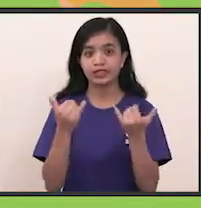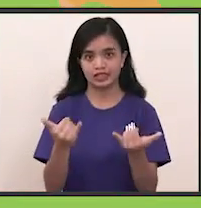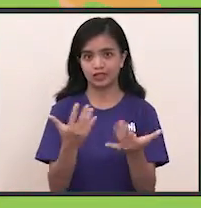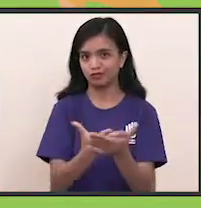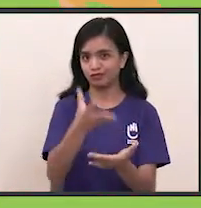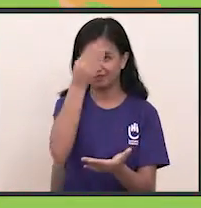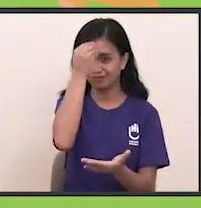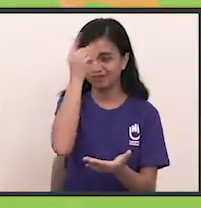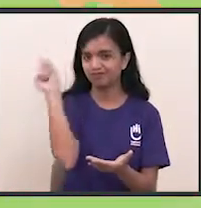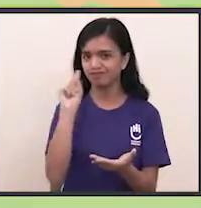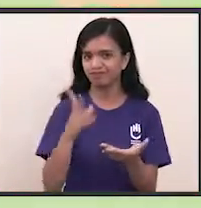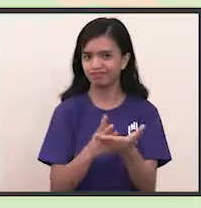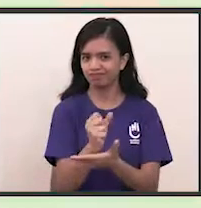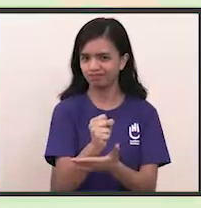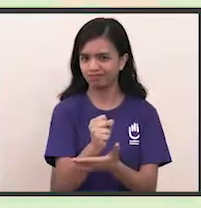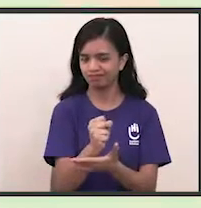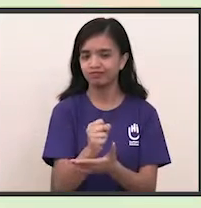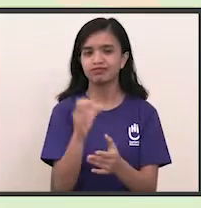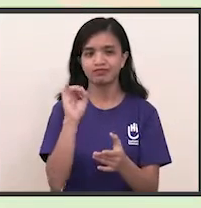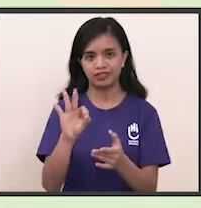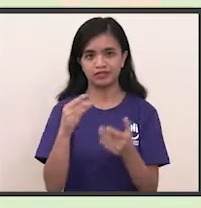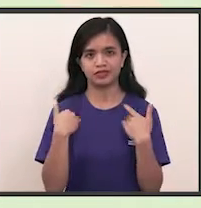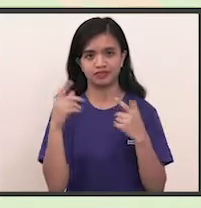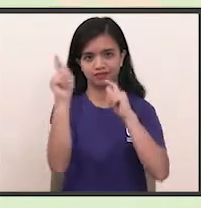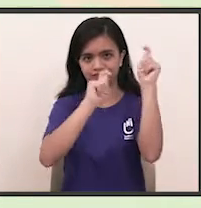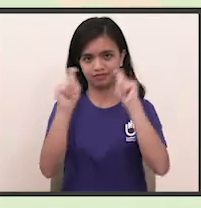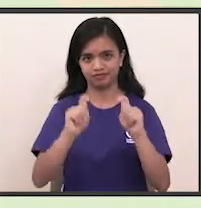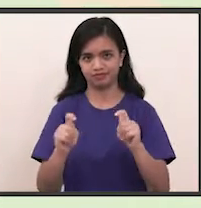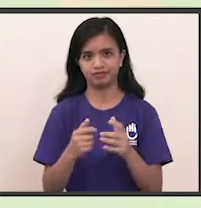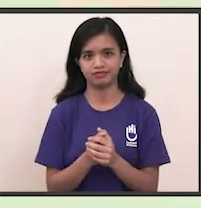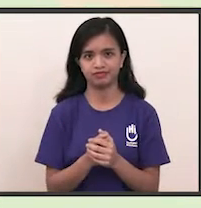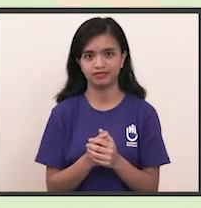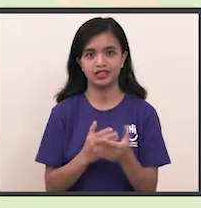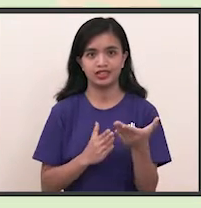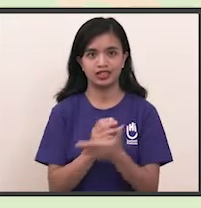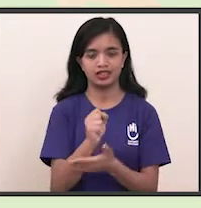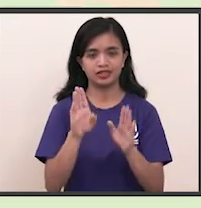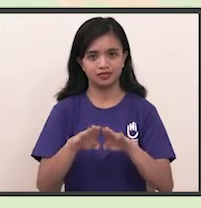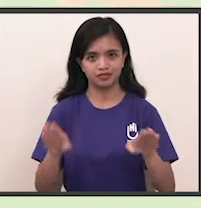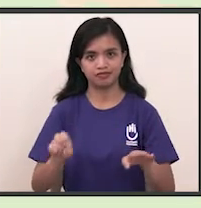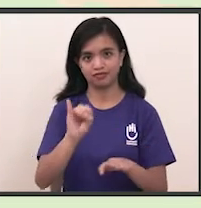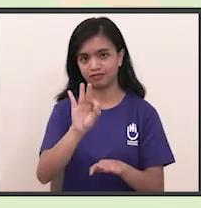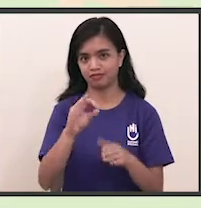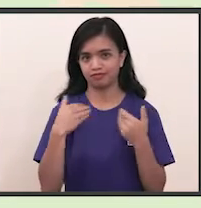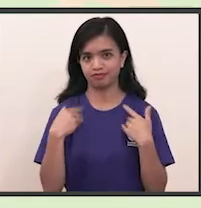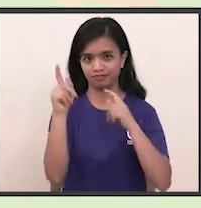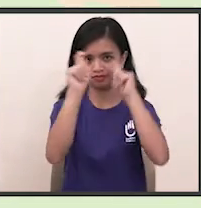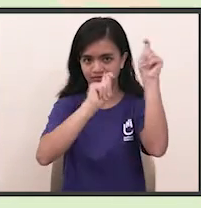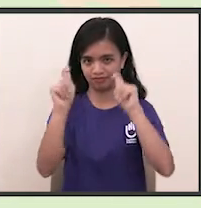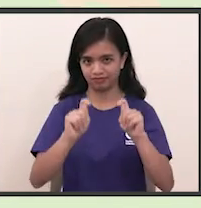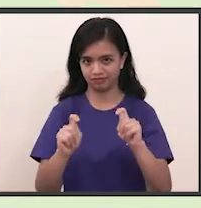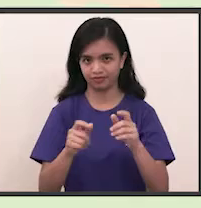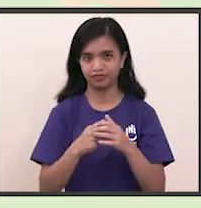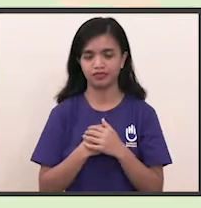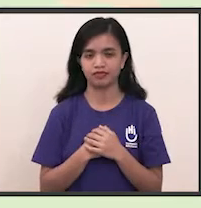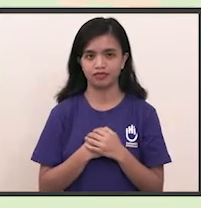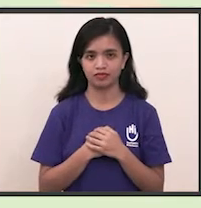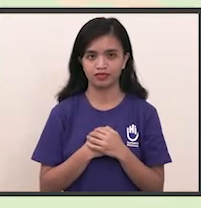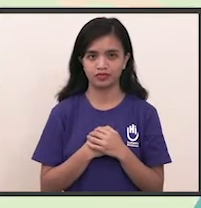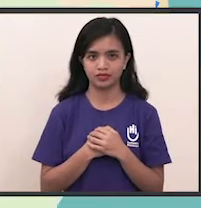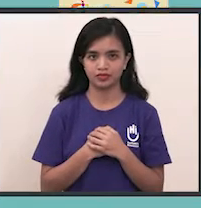let us now study your rights during a disaster. Rights of children during a disaster.